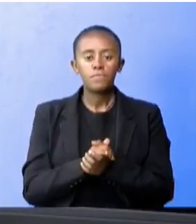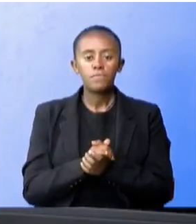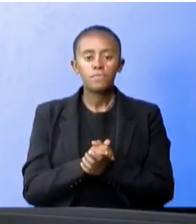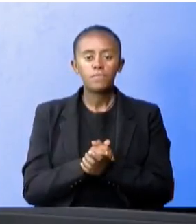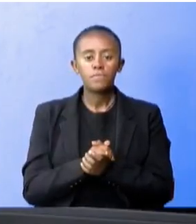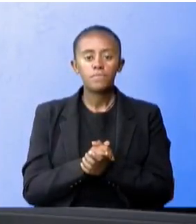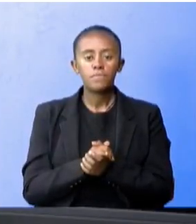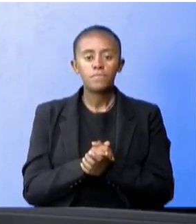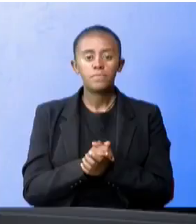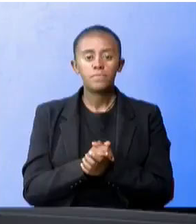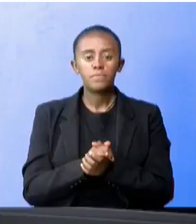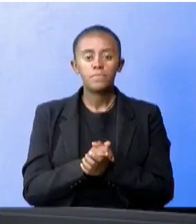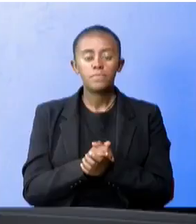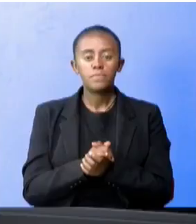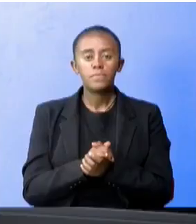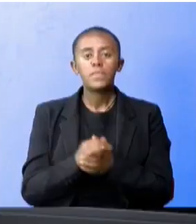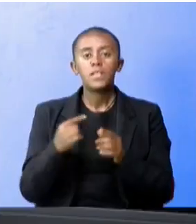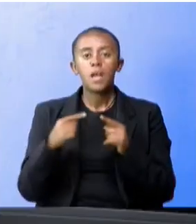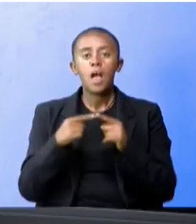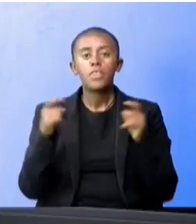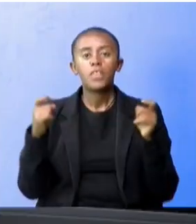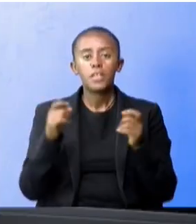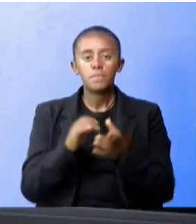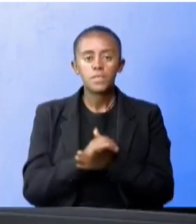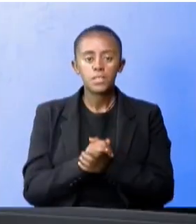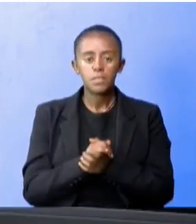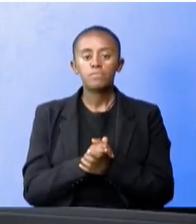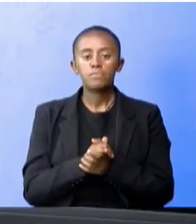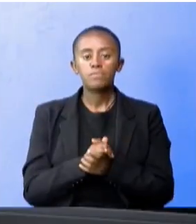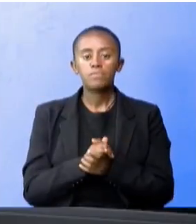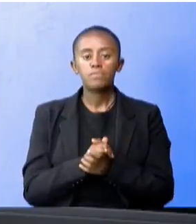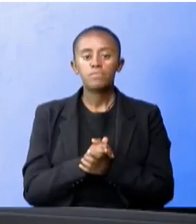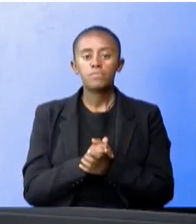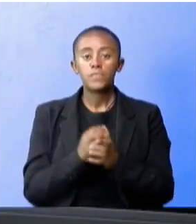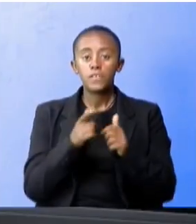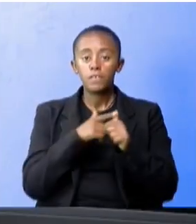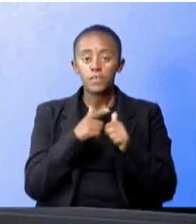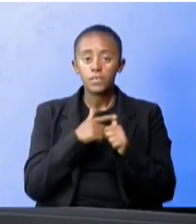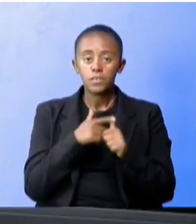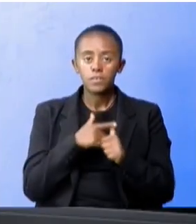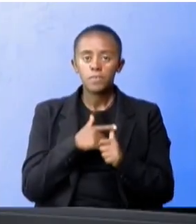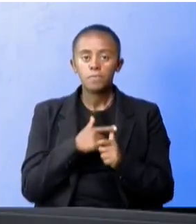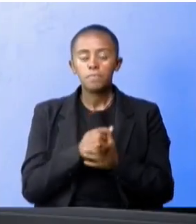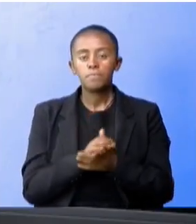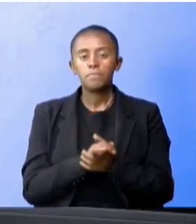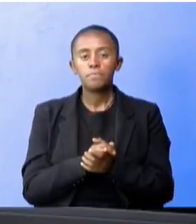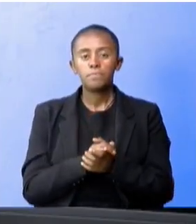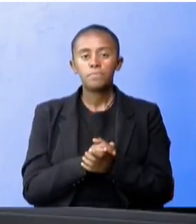antonyms. The first one is